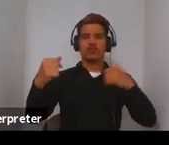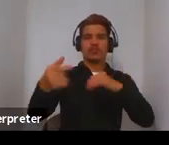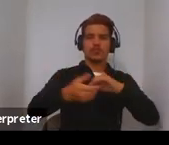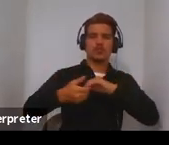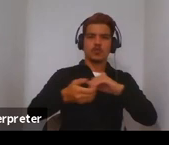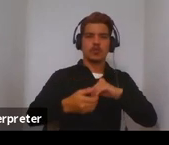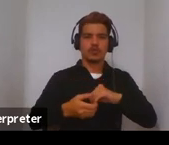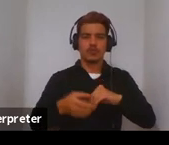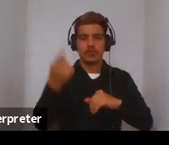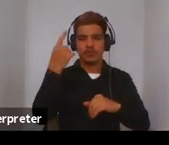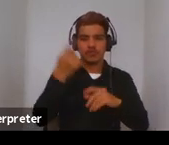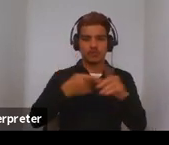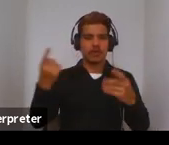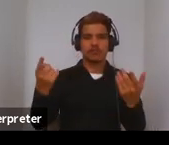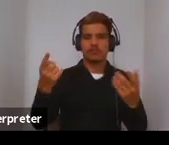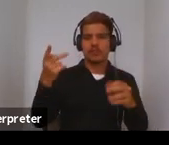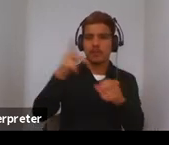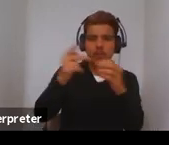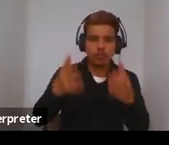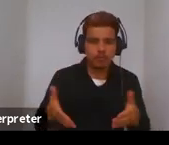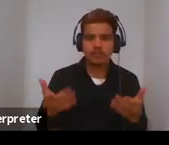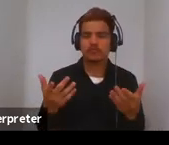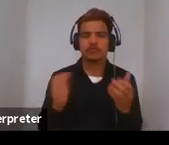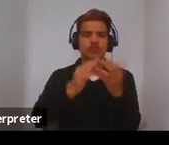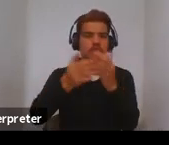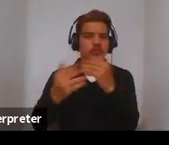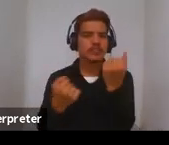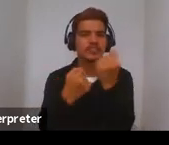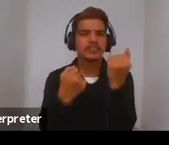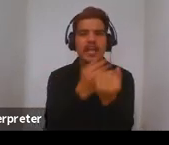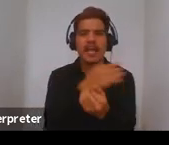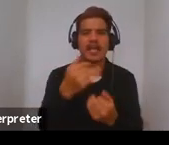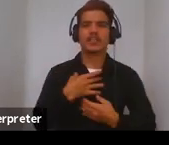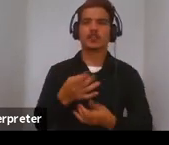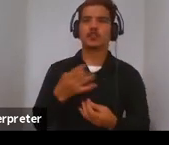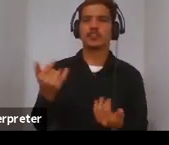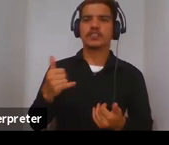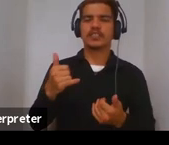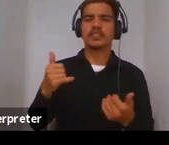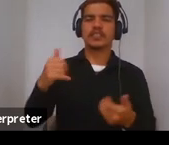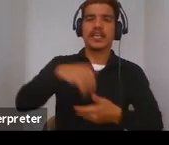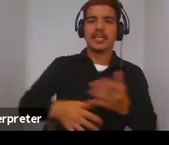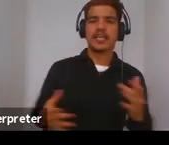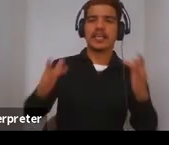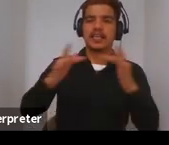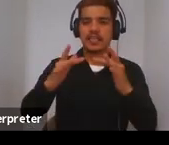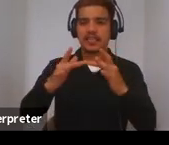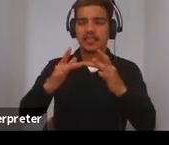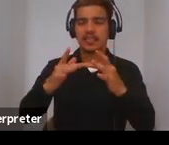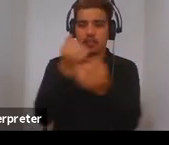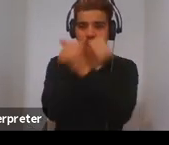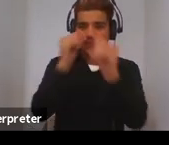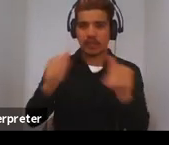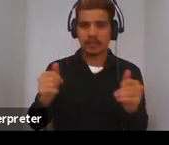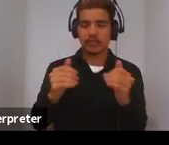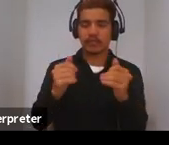see here, you have great community support and interest in connecting and supporting survivors with resources.